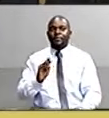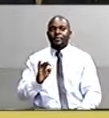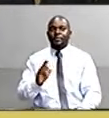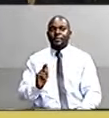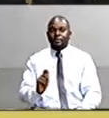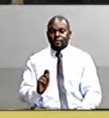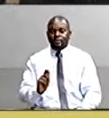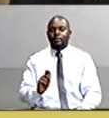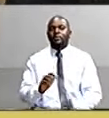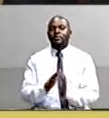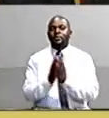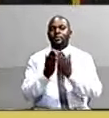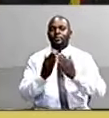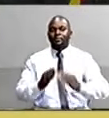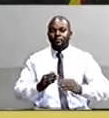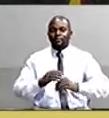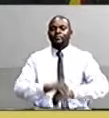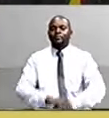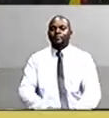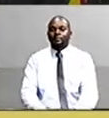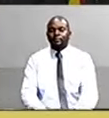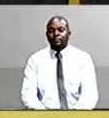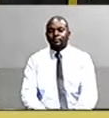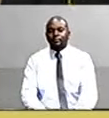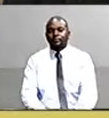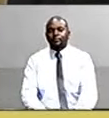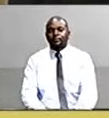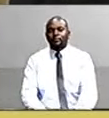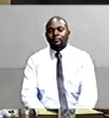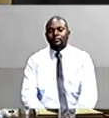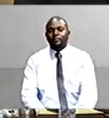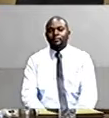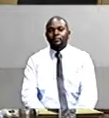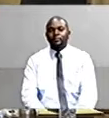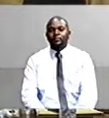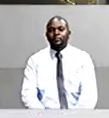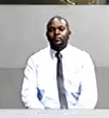for UBC TV News, Stephen Kanakulia, Sempa.